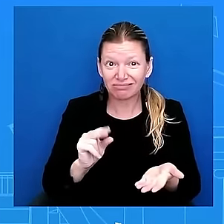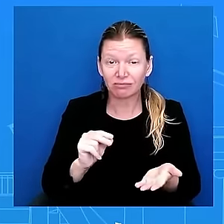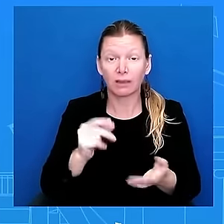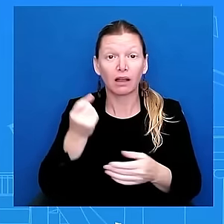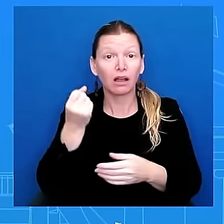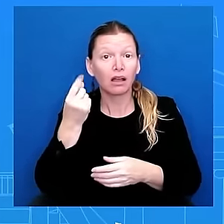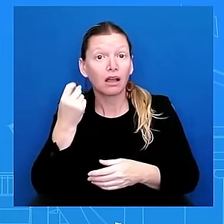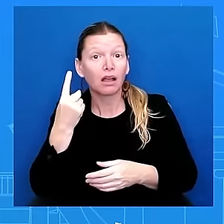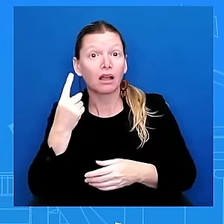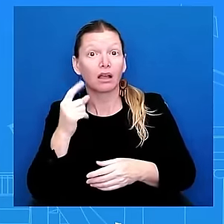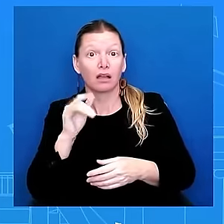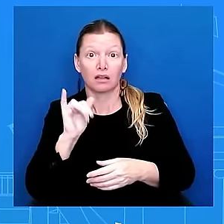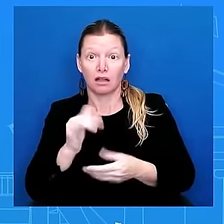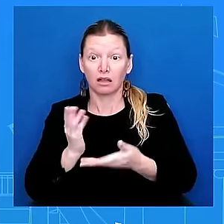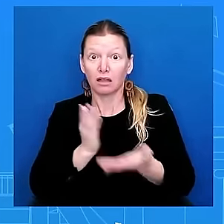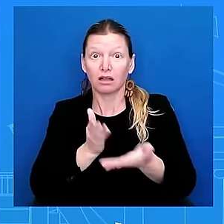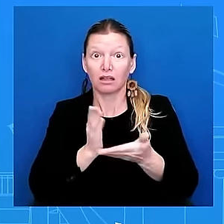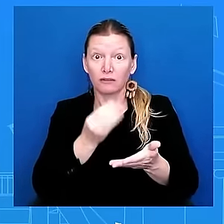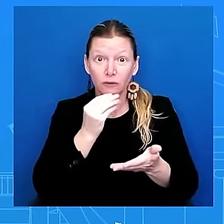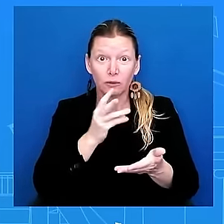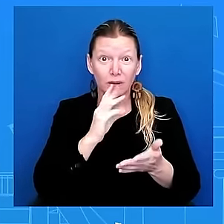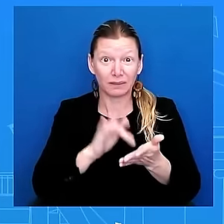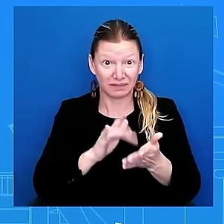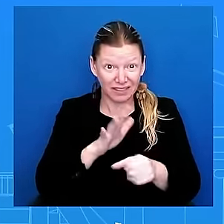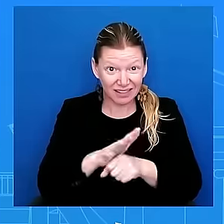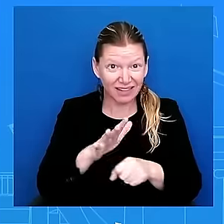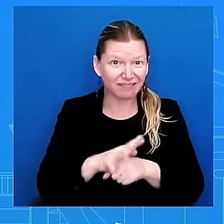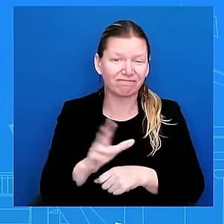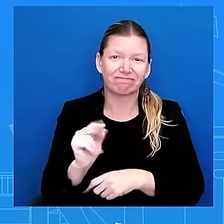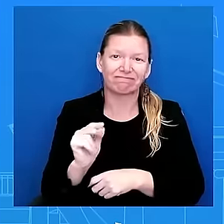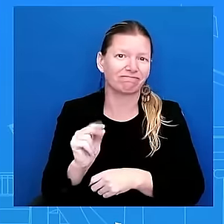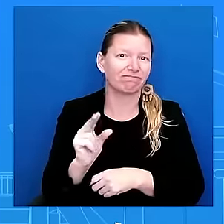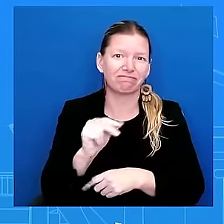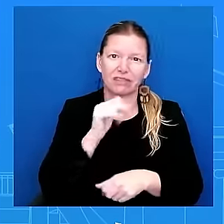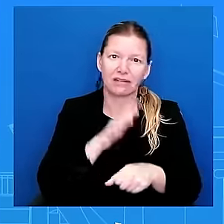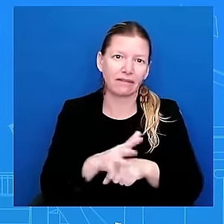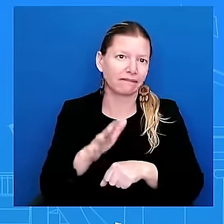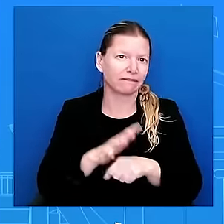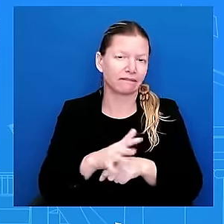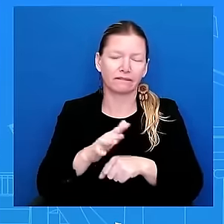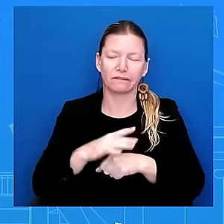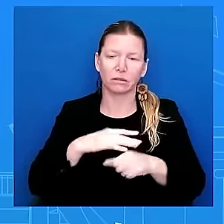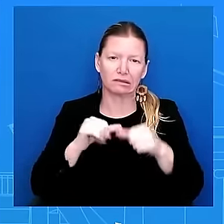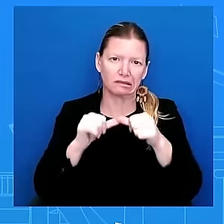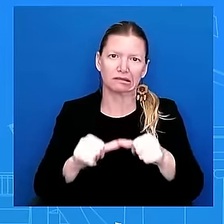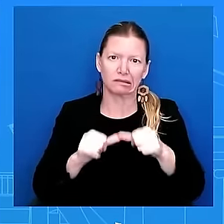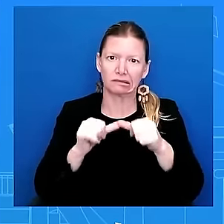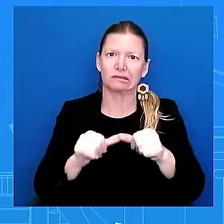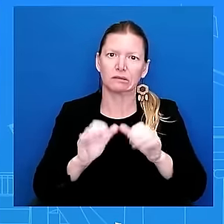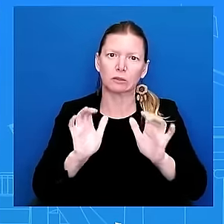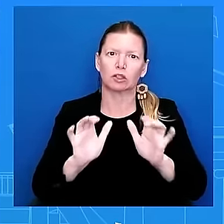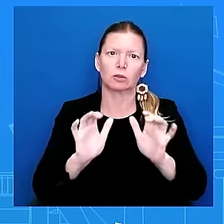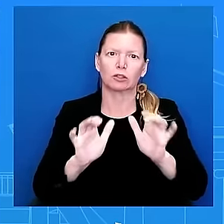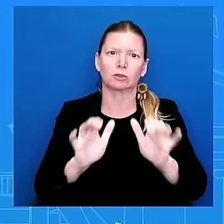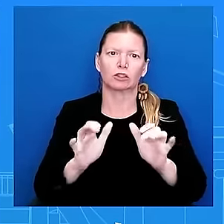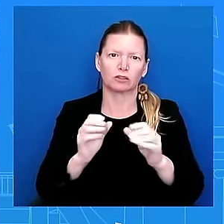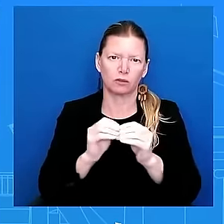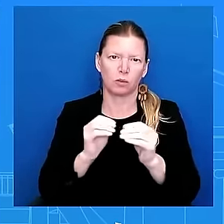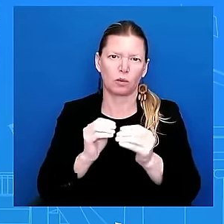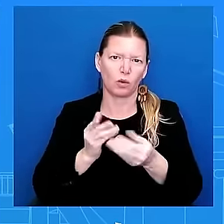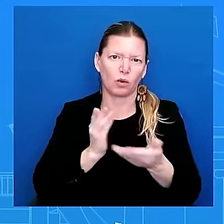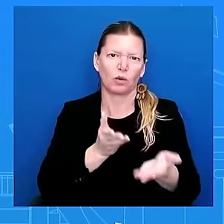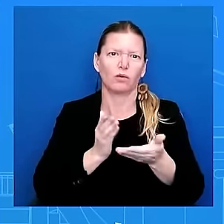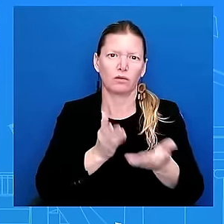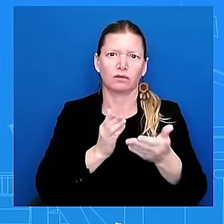So we're going to keep at it. We're going to keep working on this. Is it enough? No. The president described Israel as bombing, indiscriminate bombing,